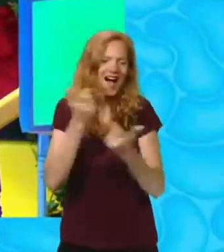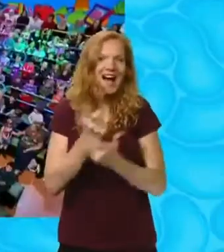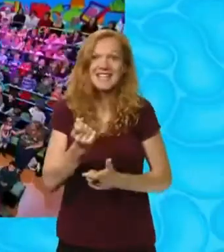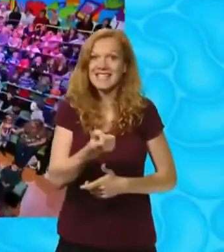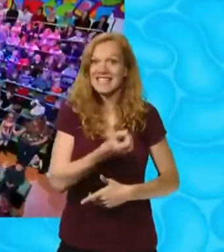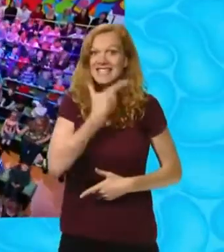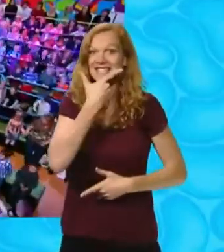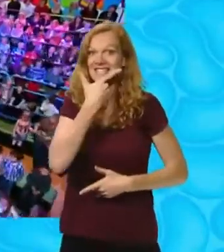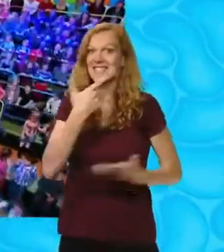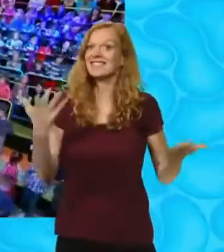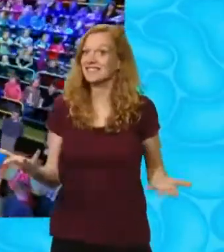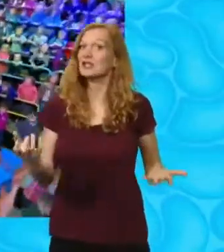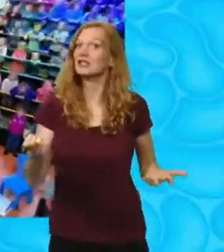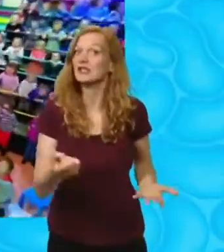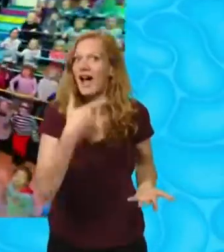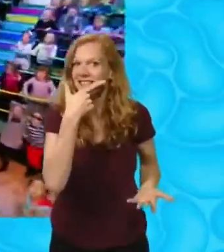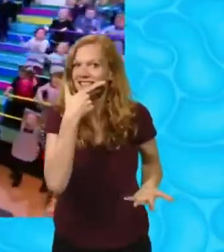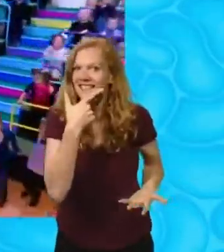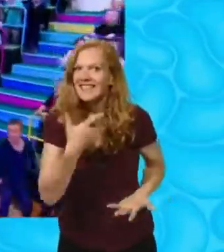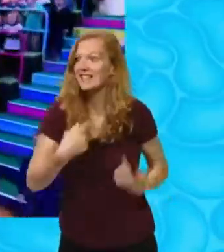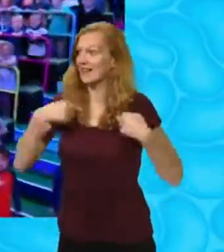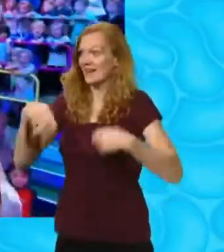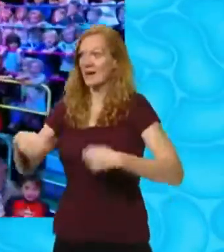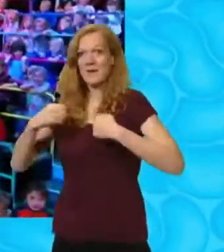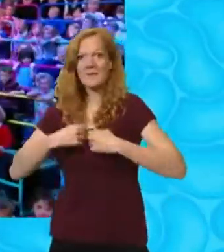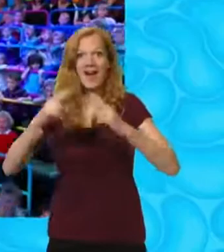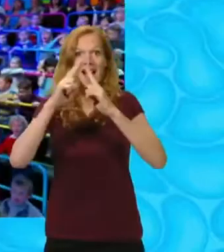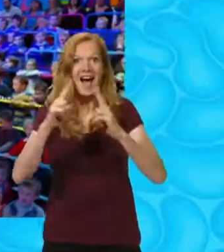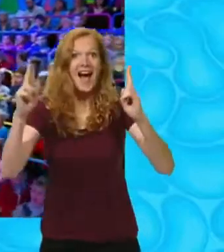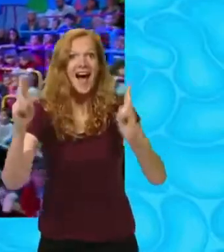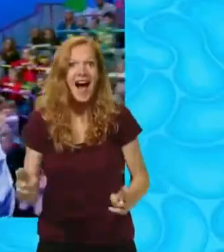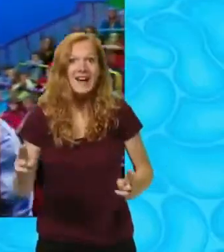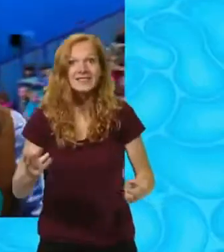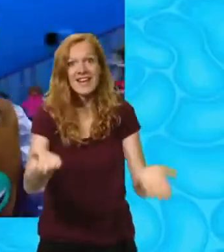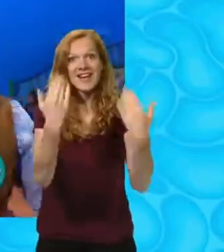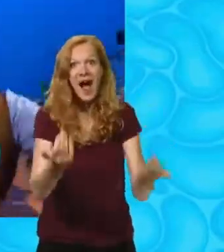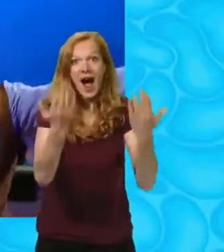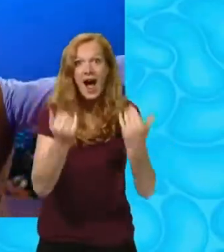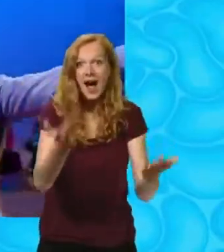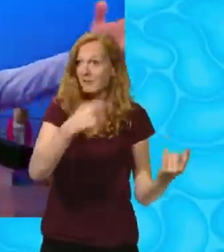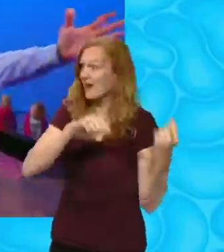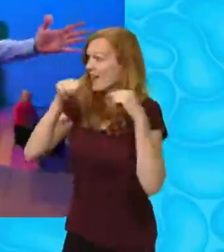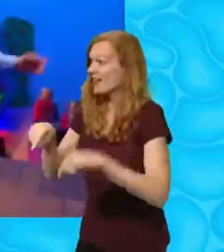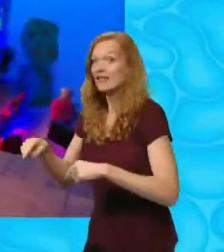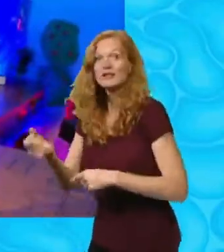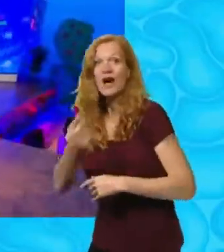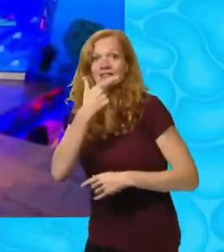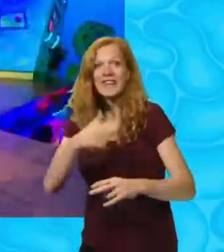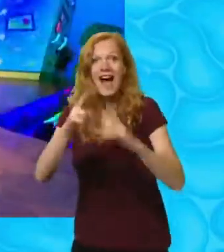on his face. He's Justin. And this is my place. Come on here